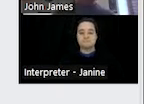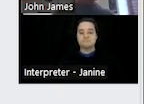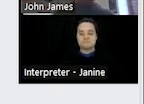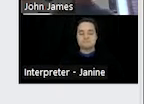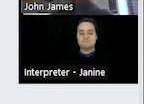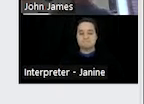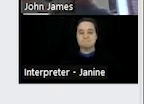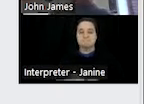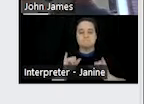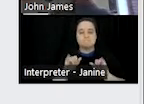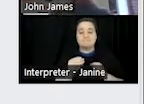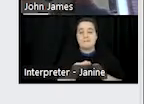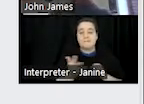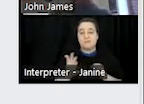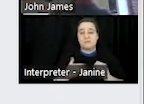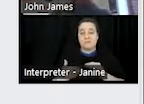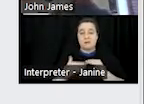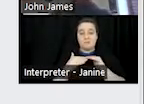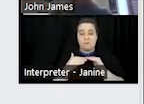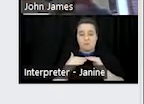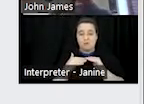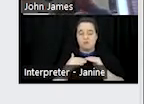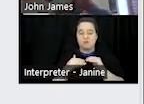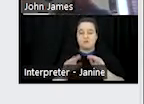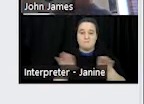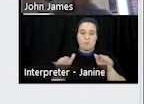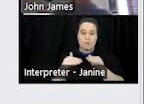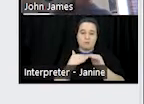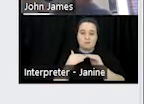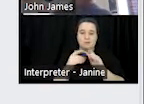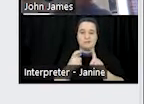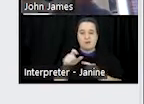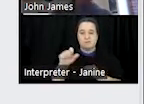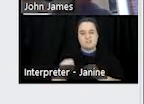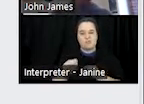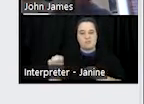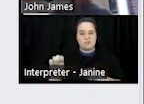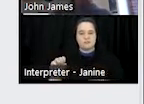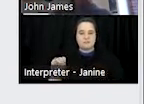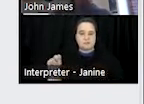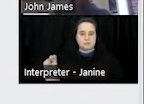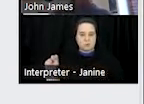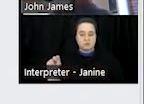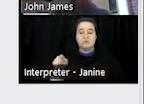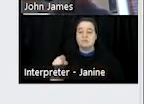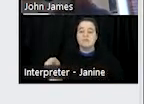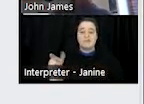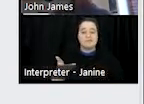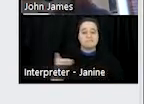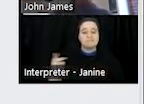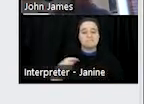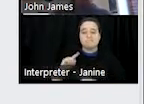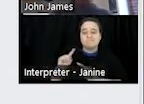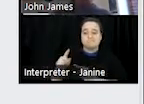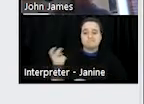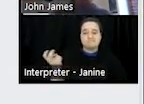A couple of my floormates are from Minnesota, southern Minnesota, and they have invited me to hang out